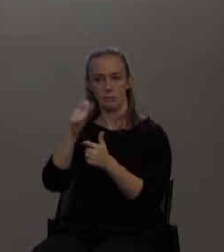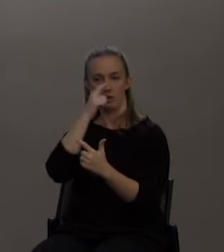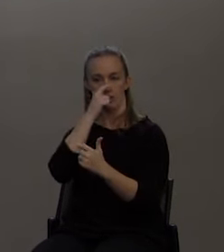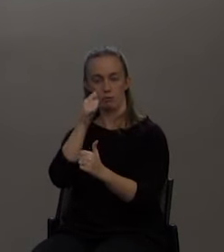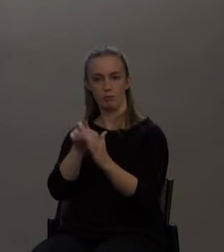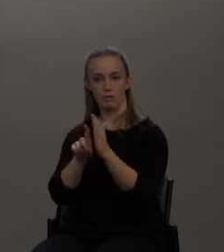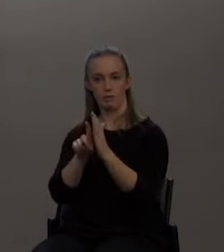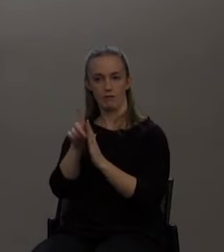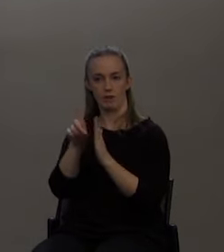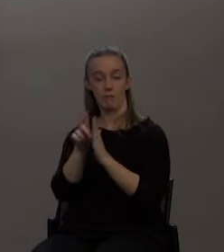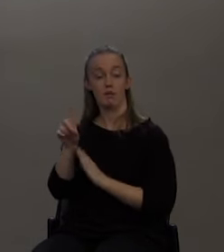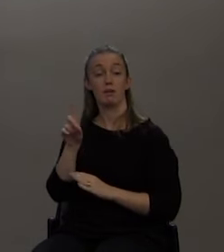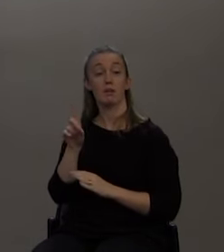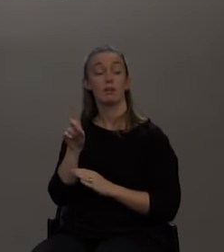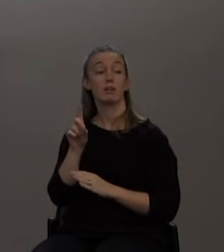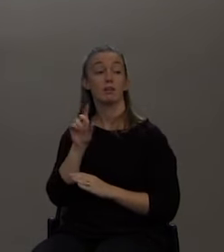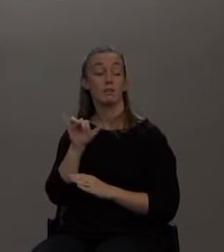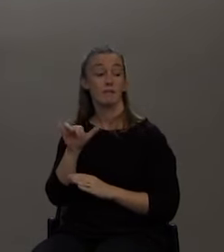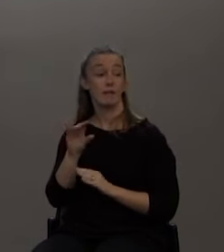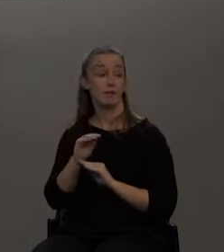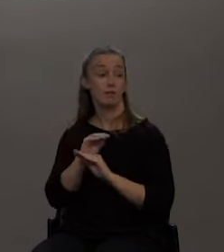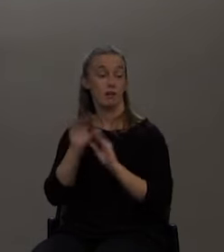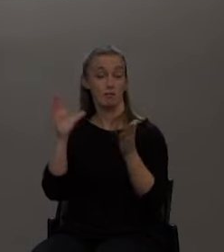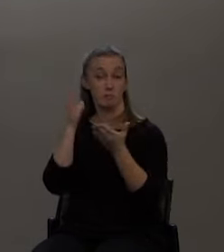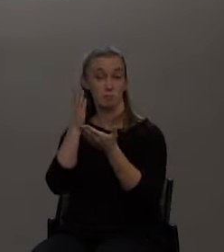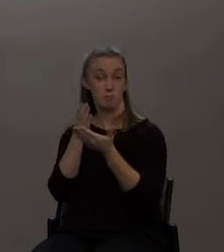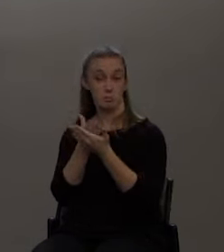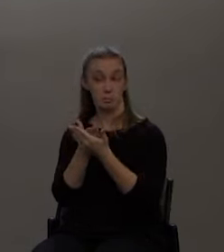a lot of that is a testament to the efforts that have gone on,